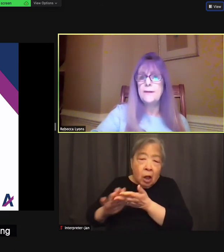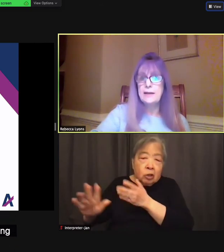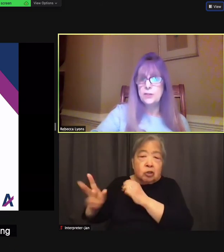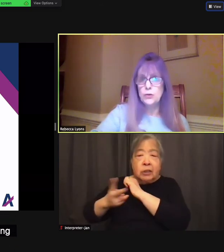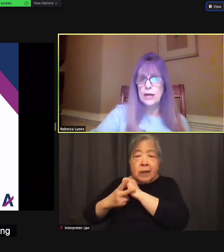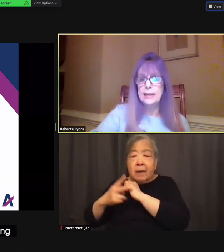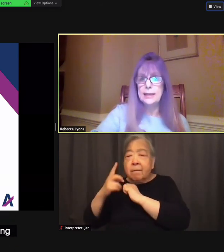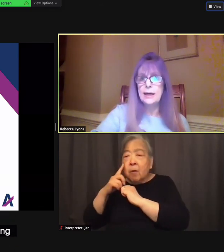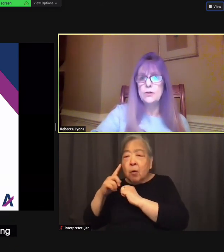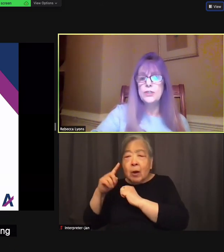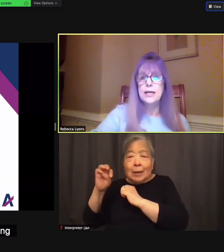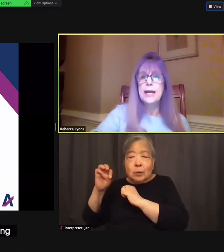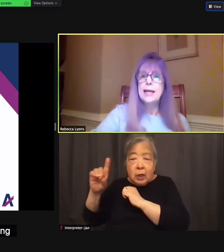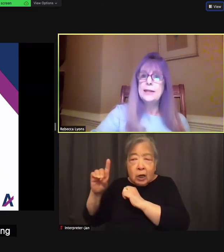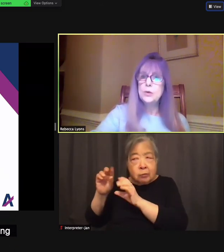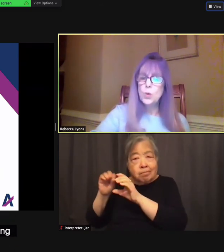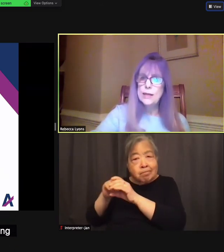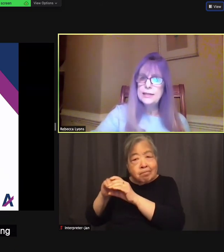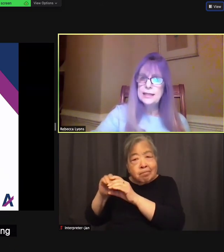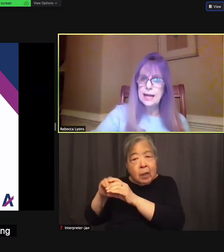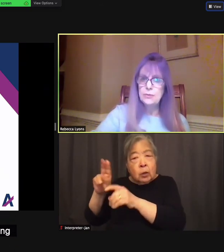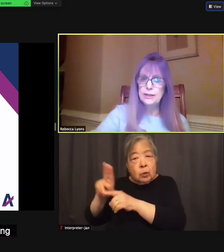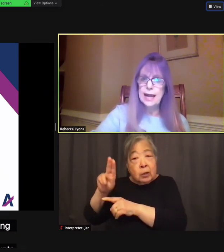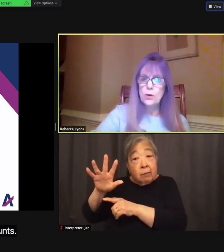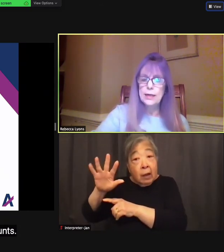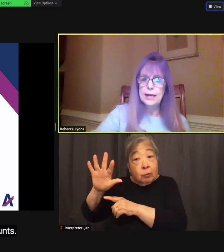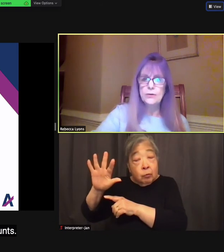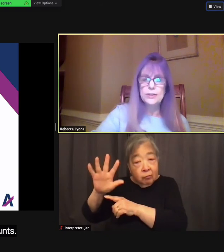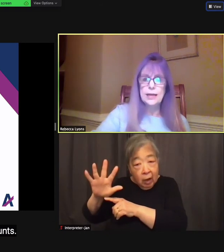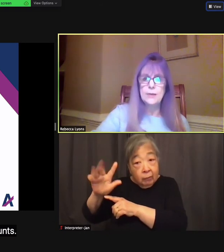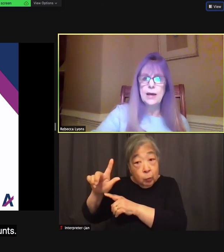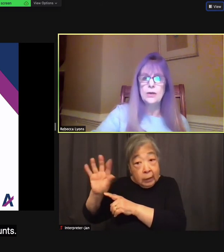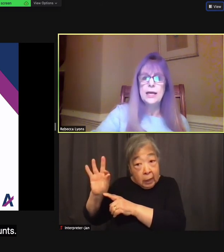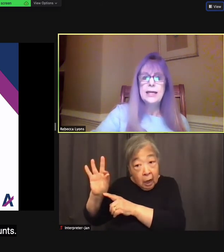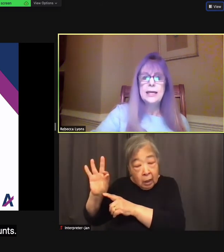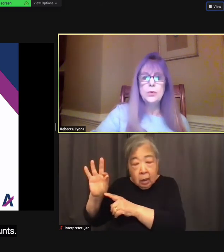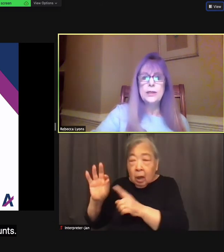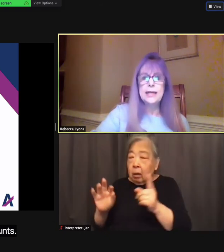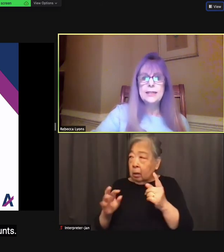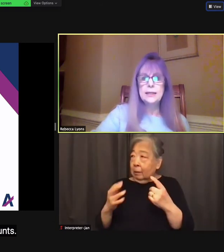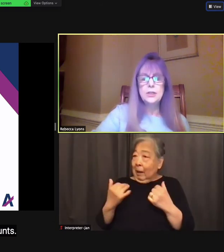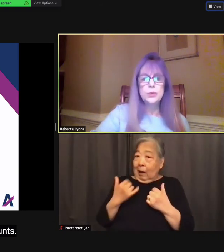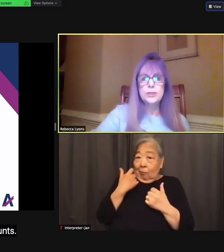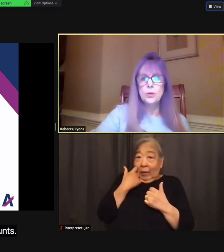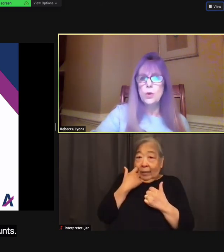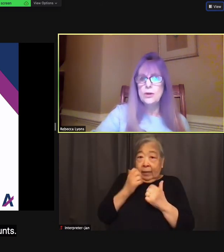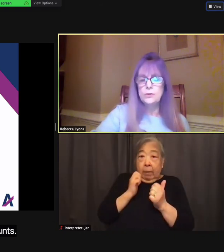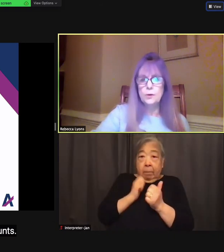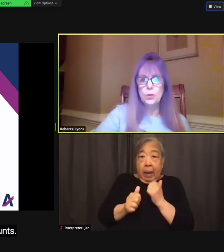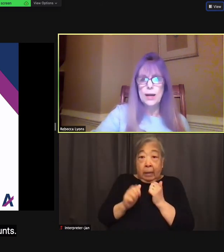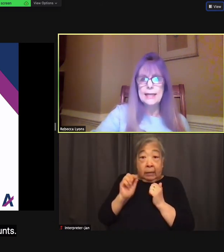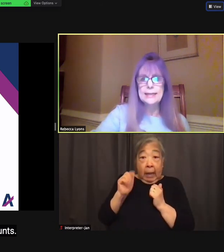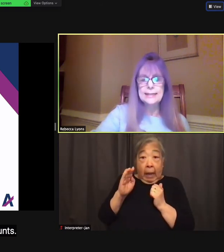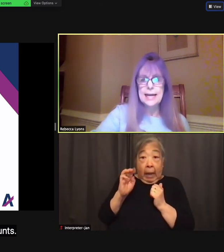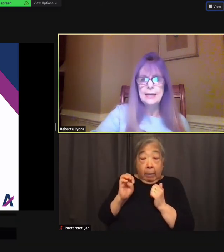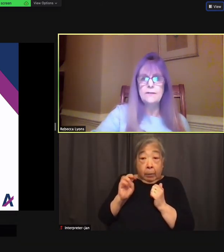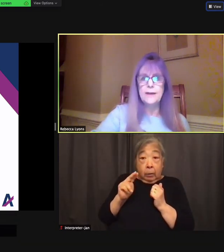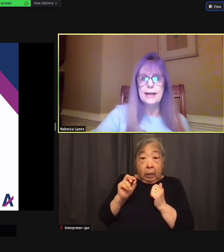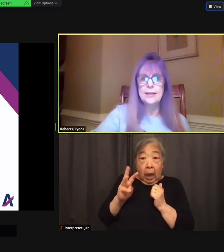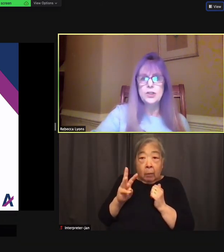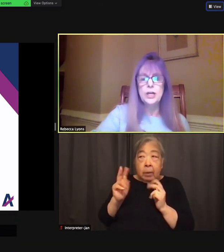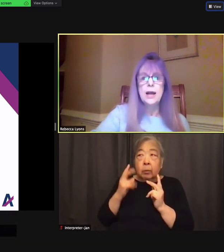in 529 accounts. And then once the ABLEnow accounts came out, they realized that this was a wonderful way to